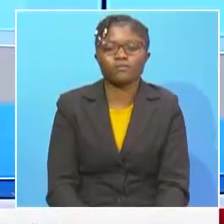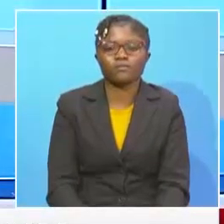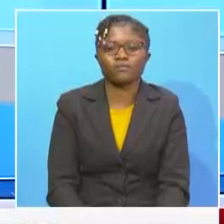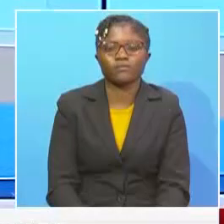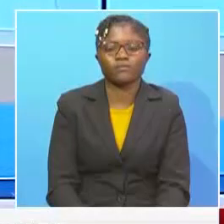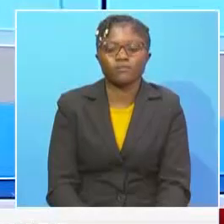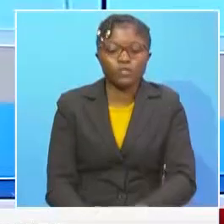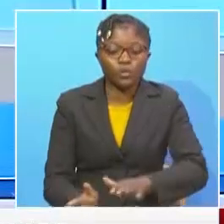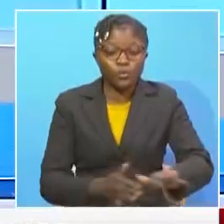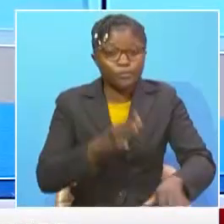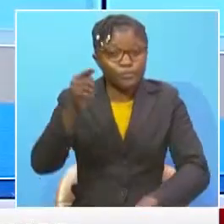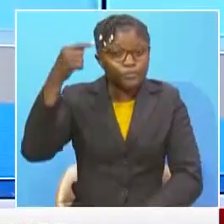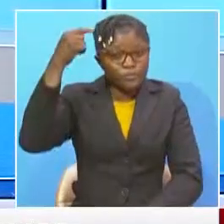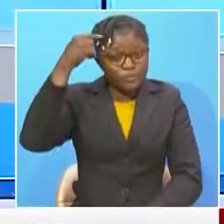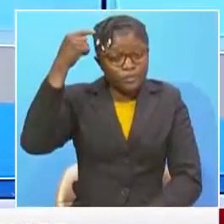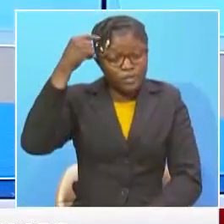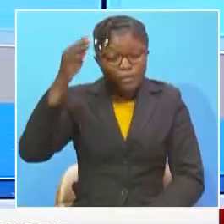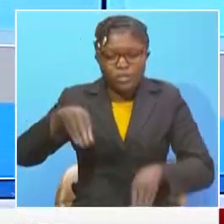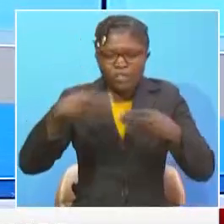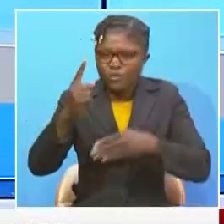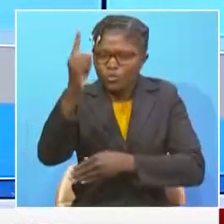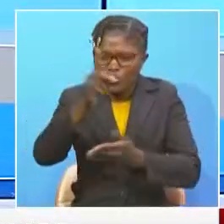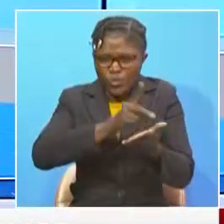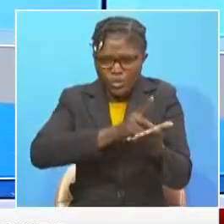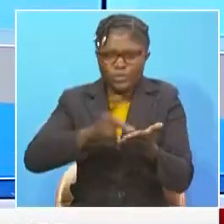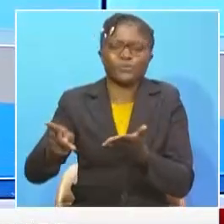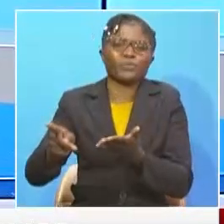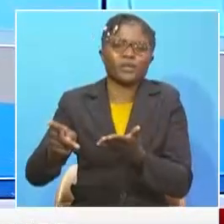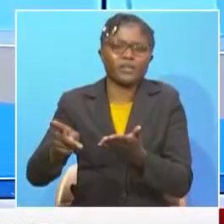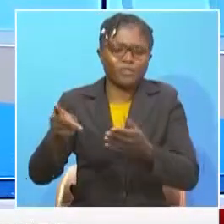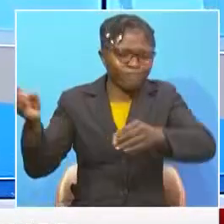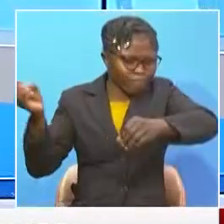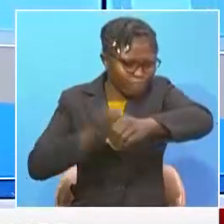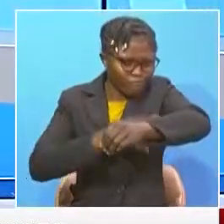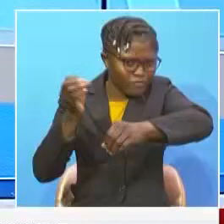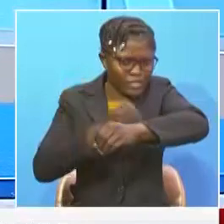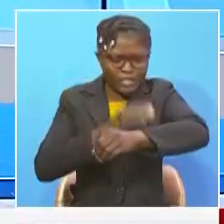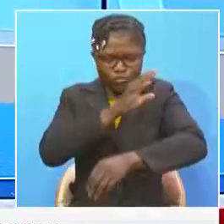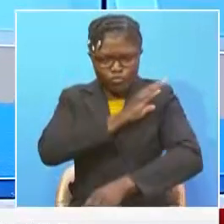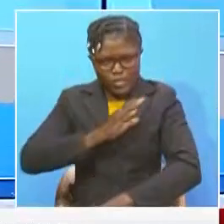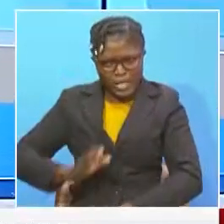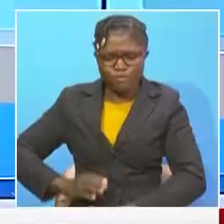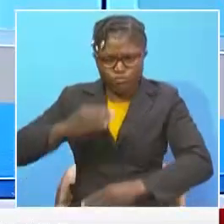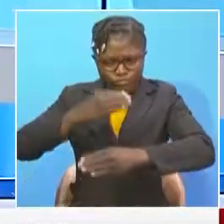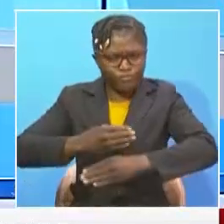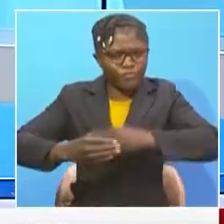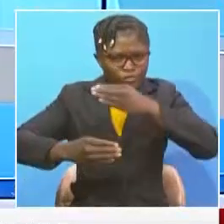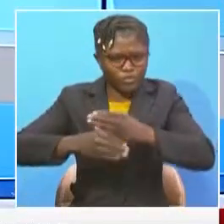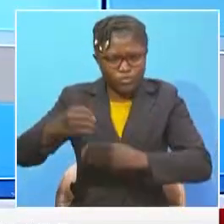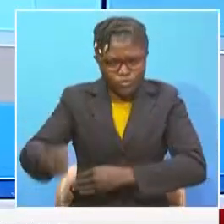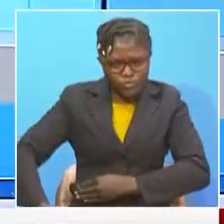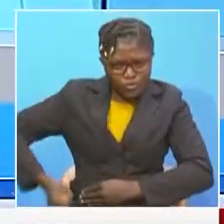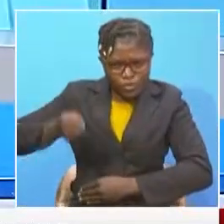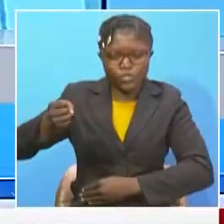And government has given in 1 week ultimatum to Kampe Investment Limited, the company engaged to build Chifumpande's